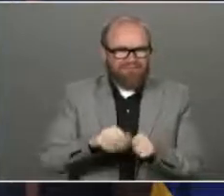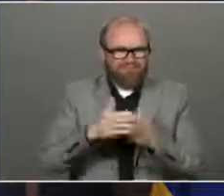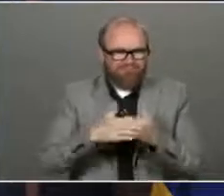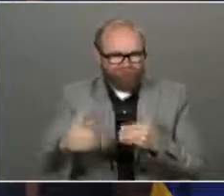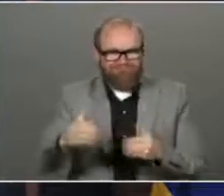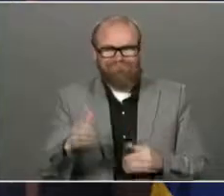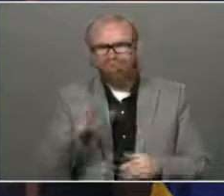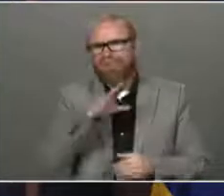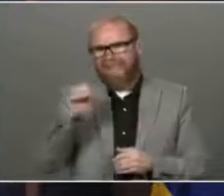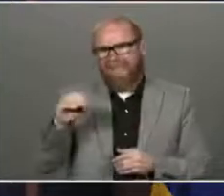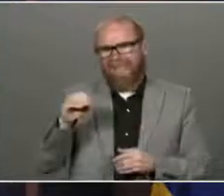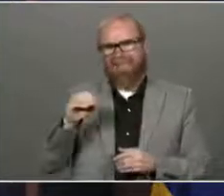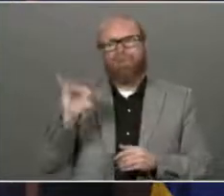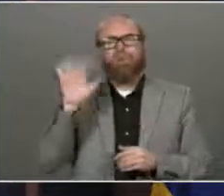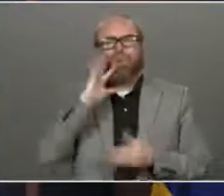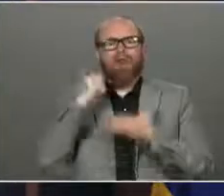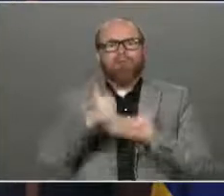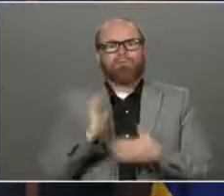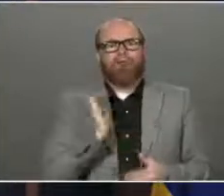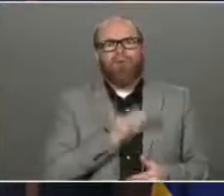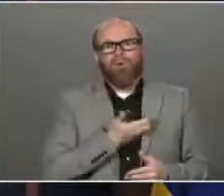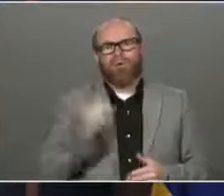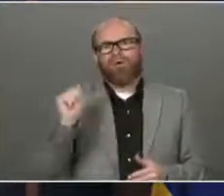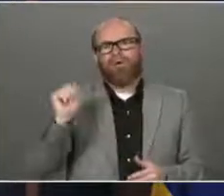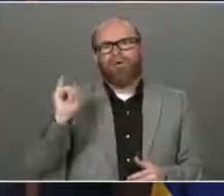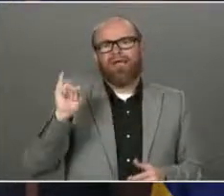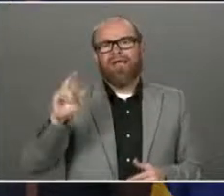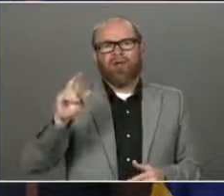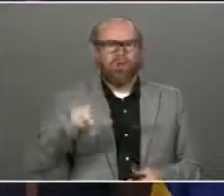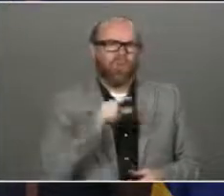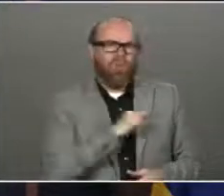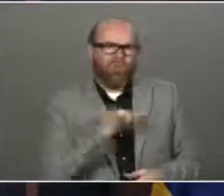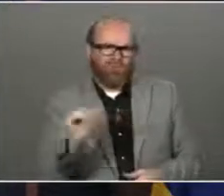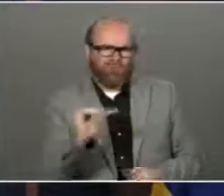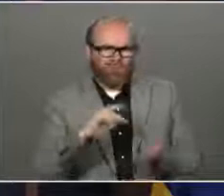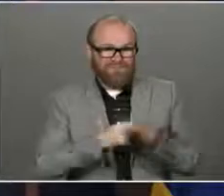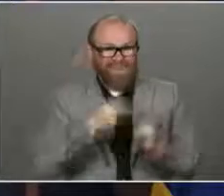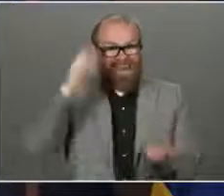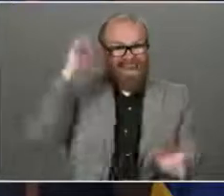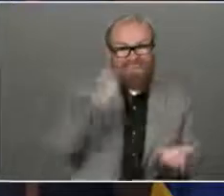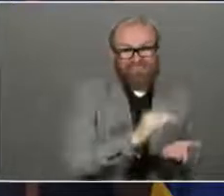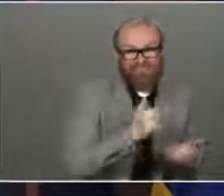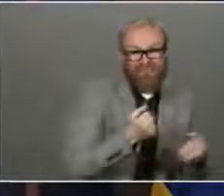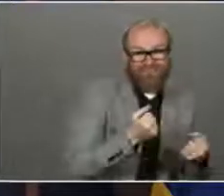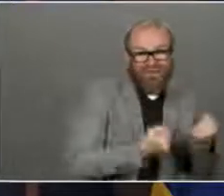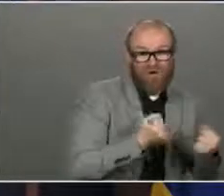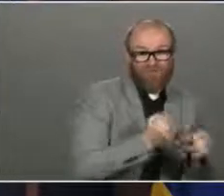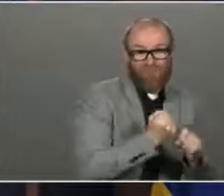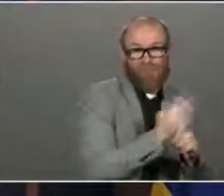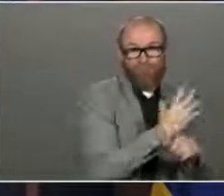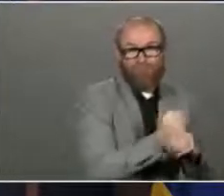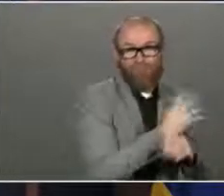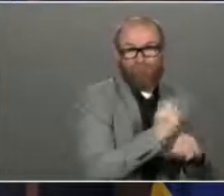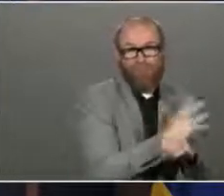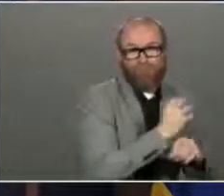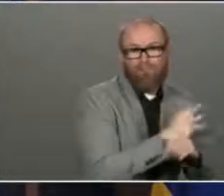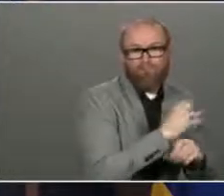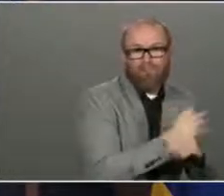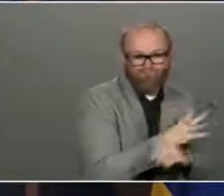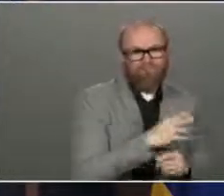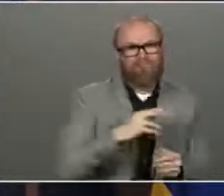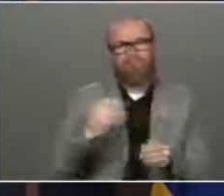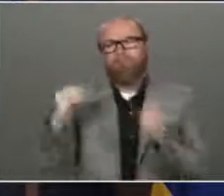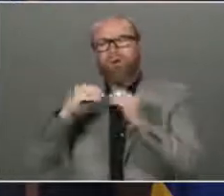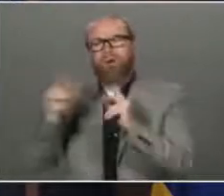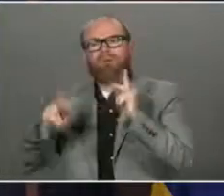environmental piece of this as well, the air quality piece, that the more people ride transit, the less pollution that is coming from cars as we're entering that ozone season in